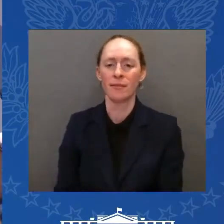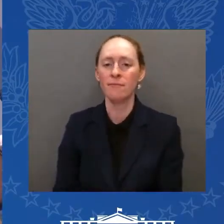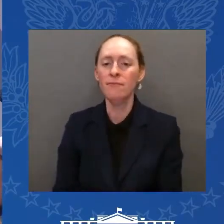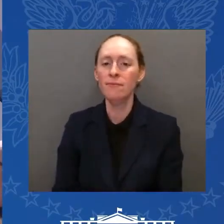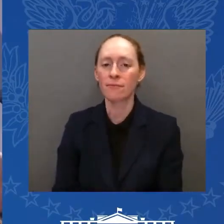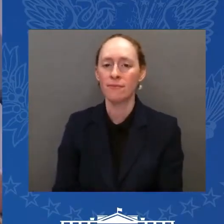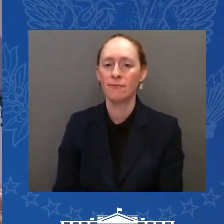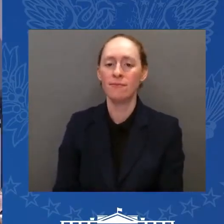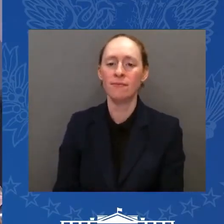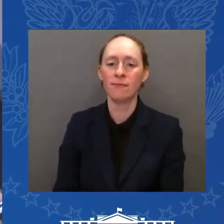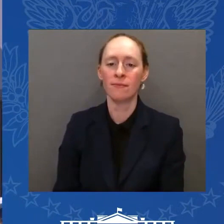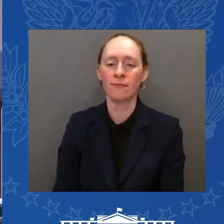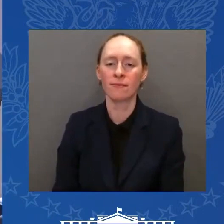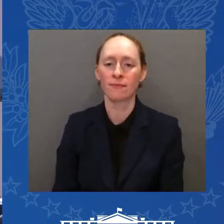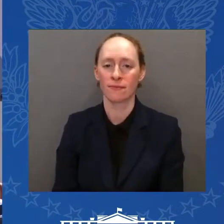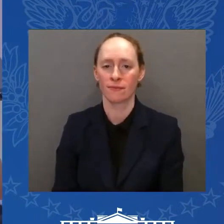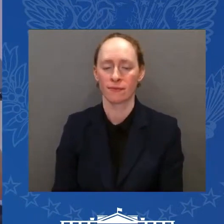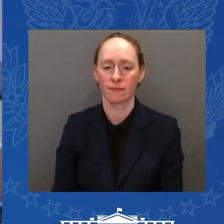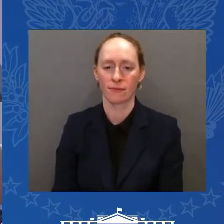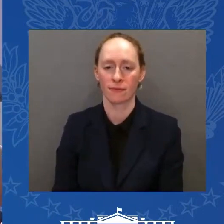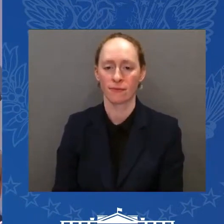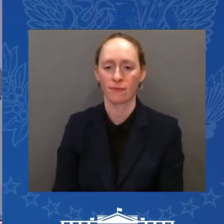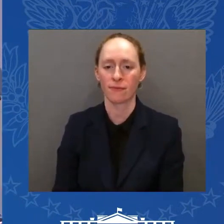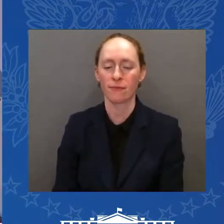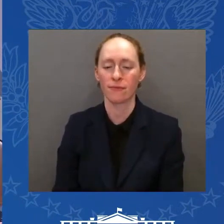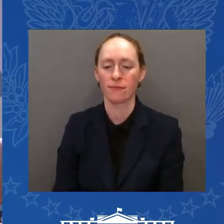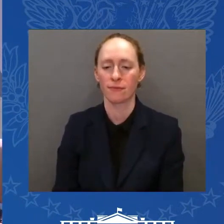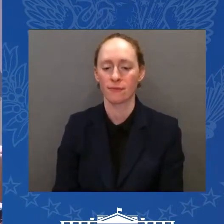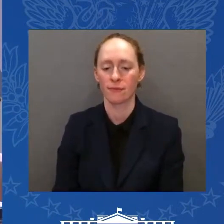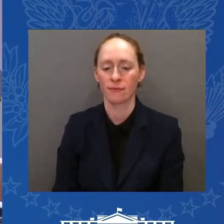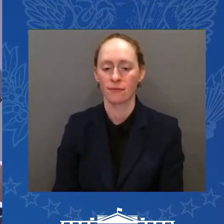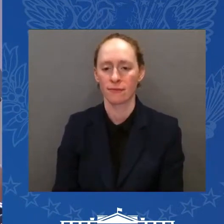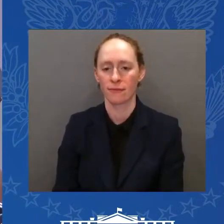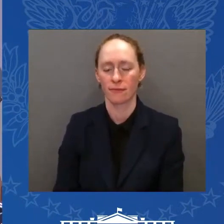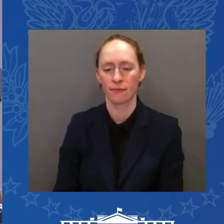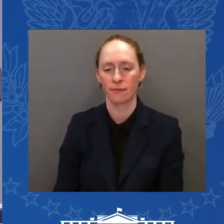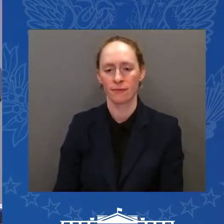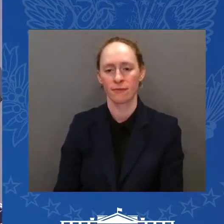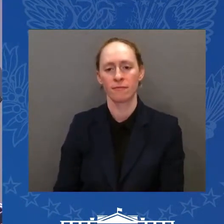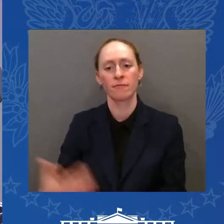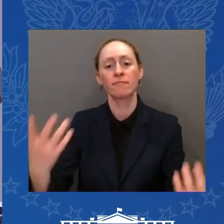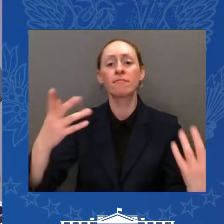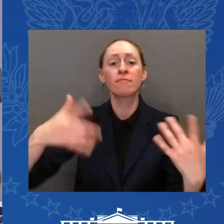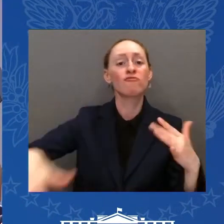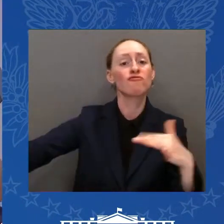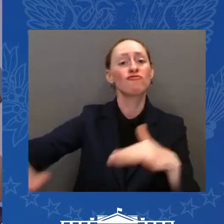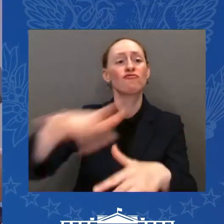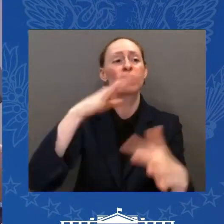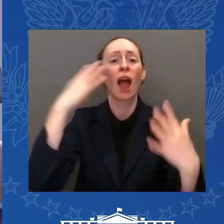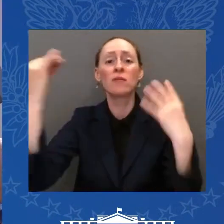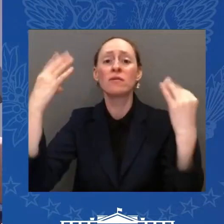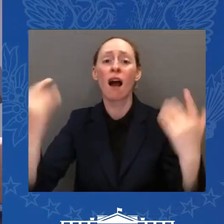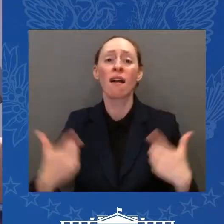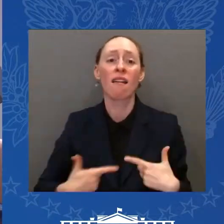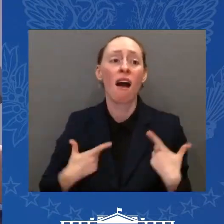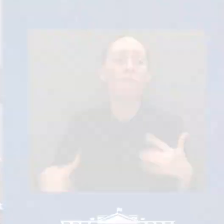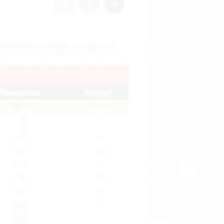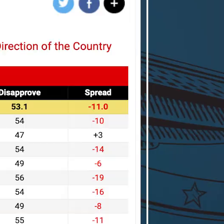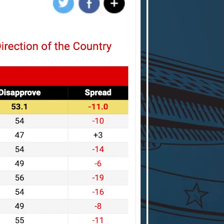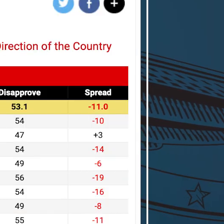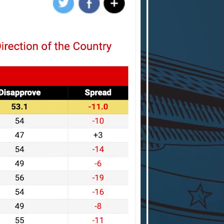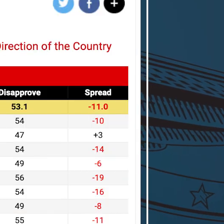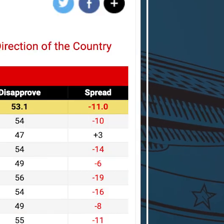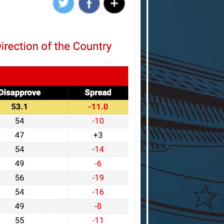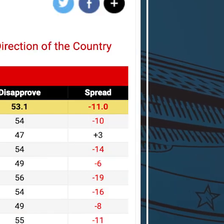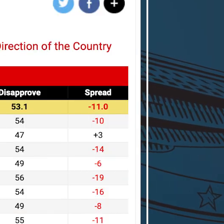outdoor spaces, preserve historic sites, and make our nation more resilient to the devastating impacts of climate change.